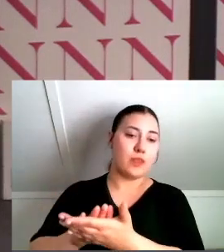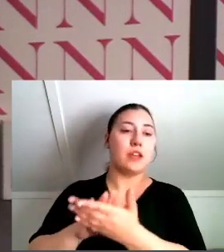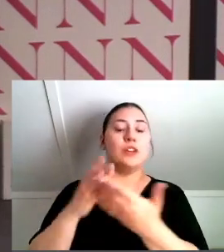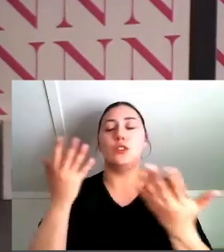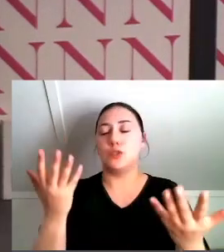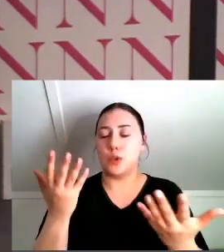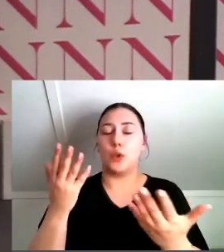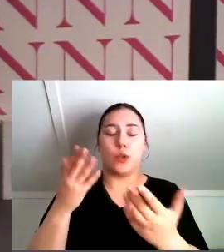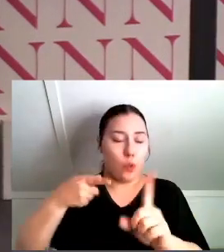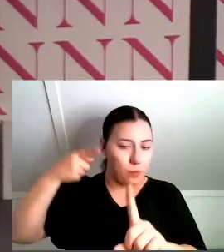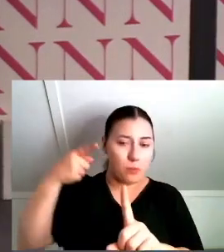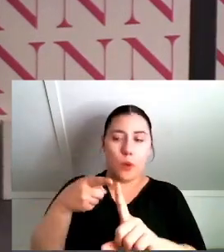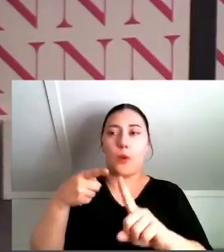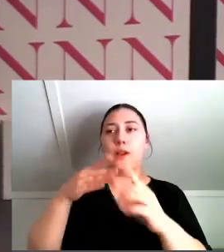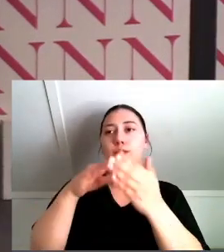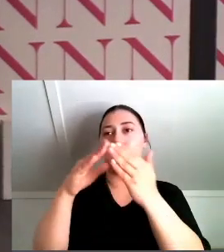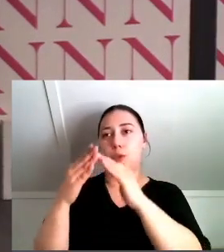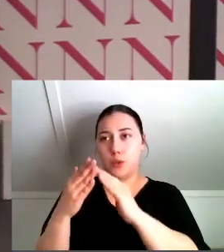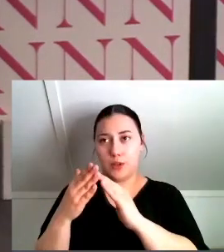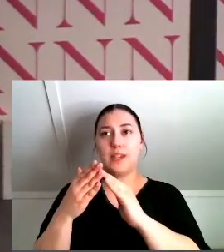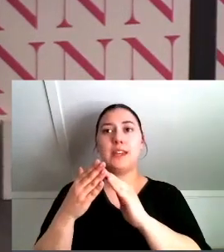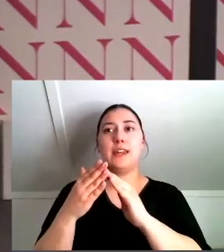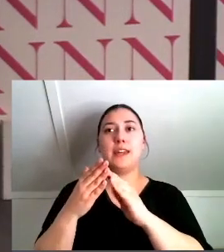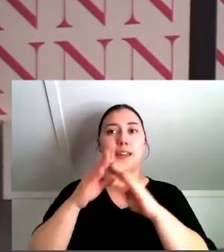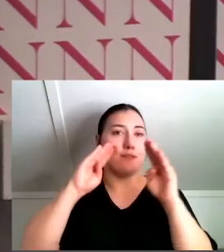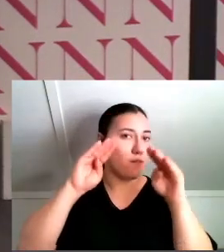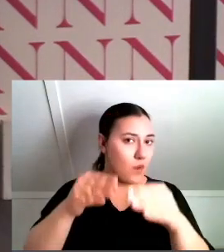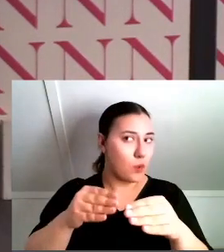the Rollins College